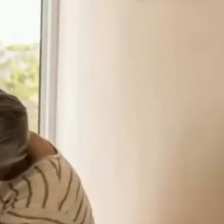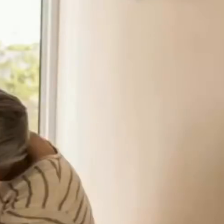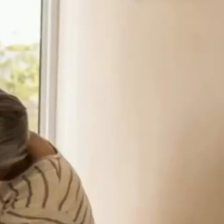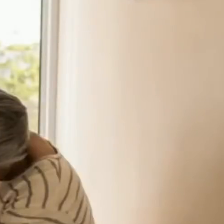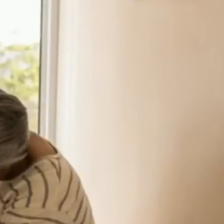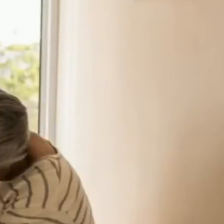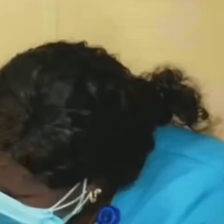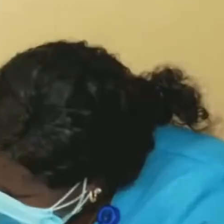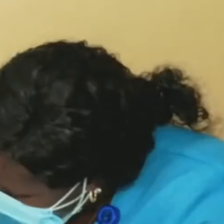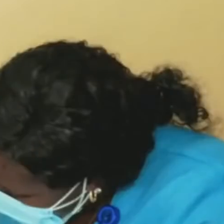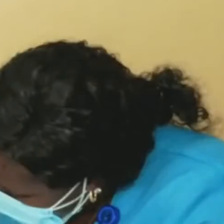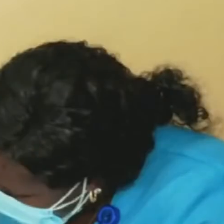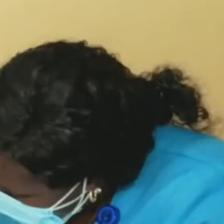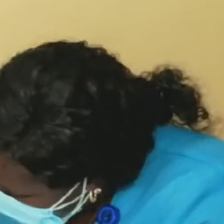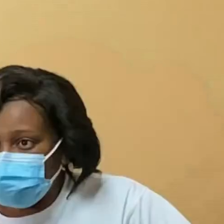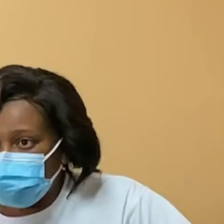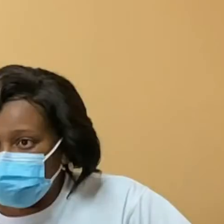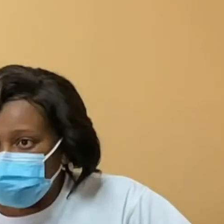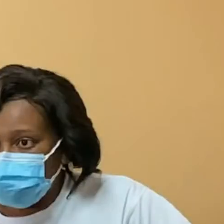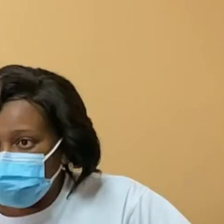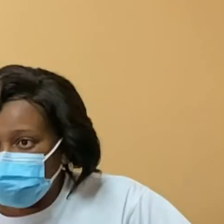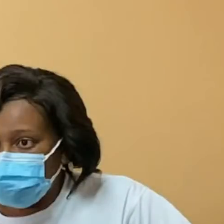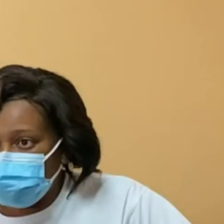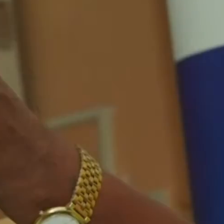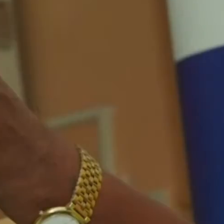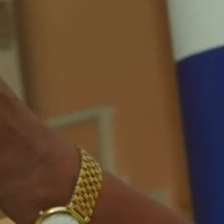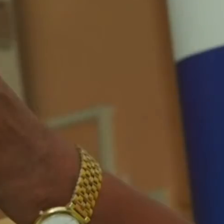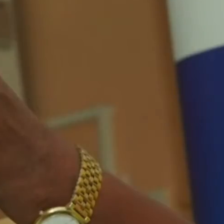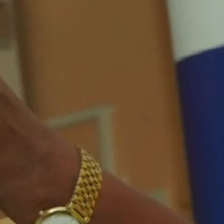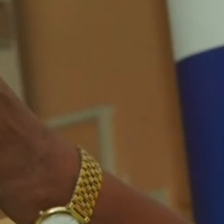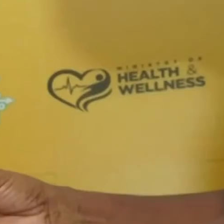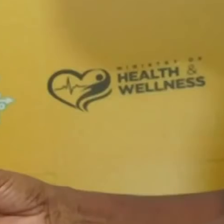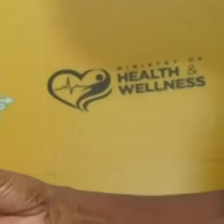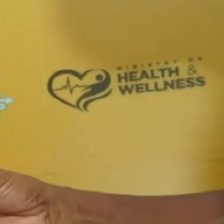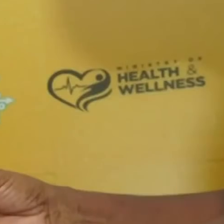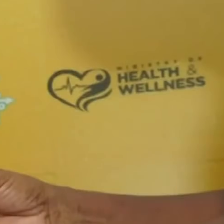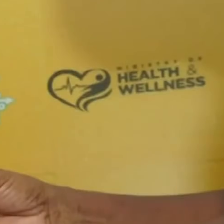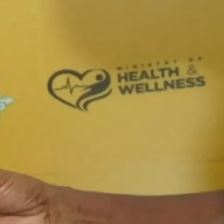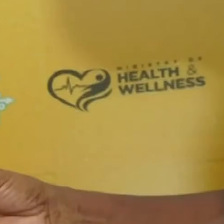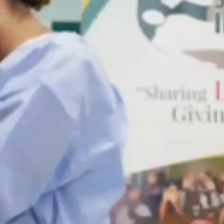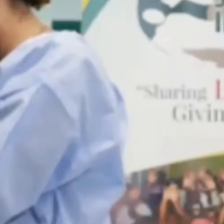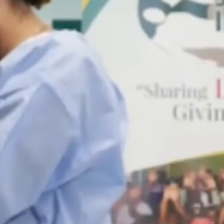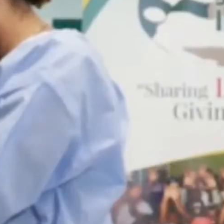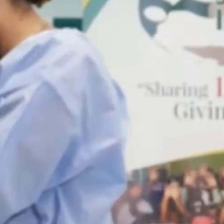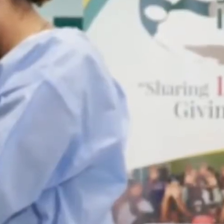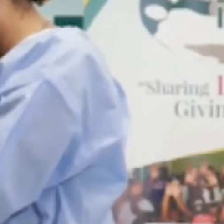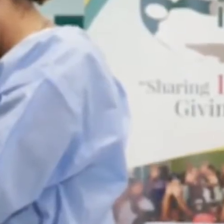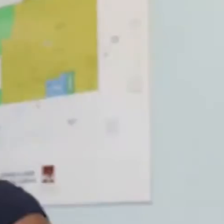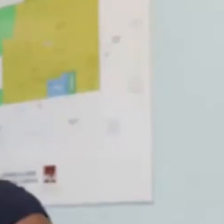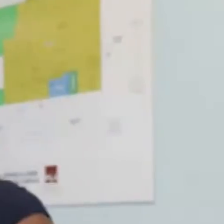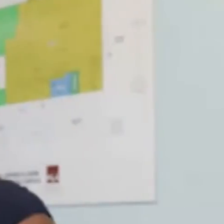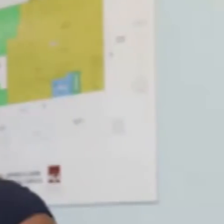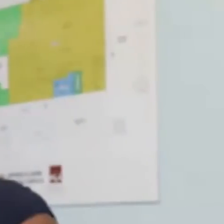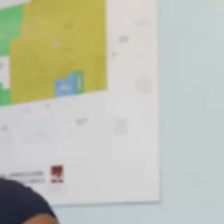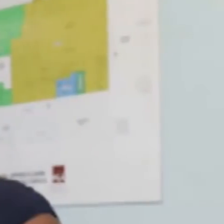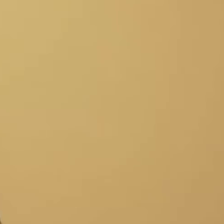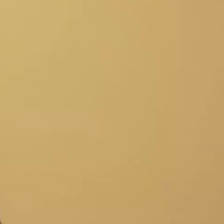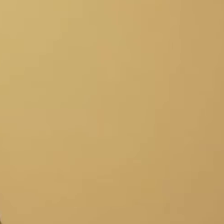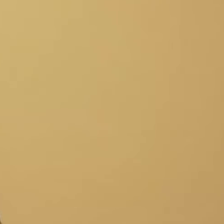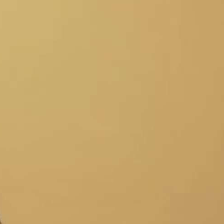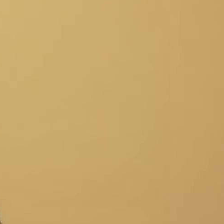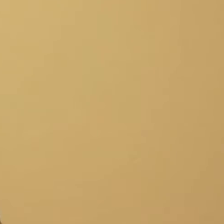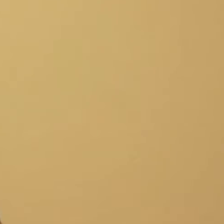a hug. I have been vaccinated and I am encouraging each and every Jamaican to take the vaccine when it is available to your